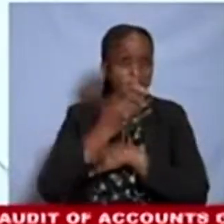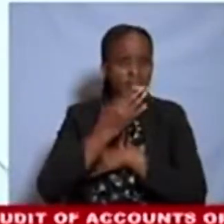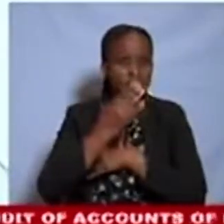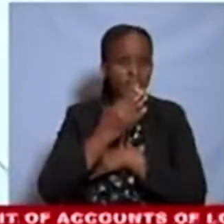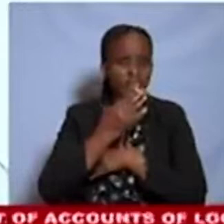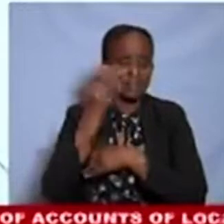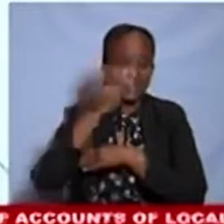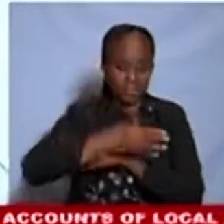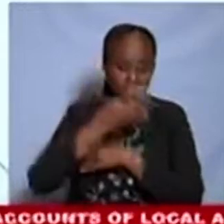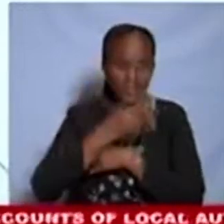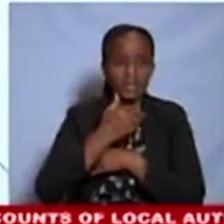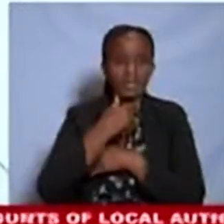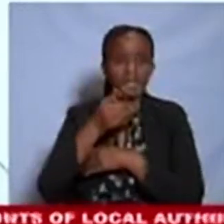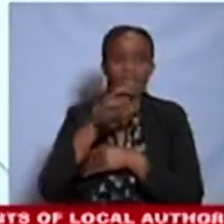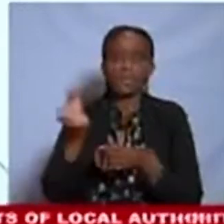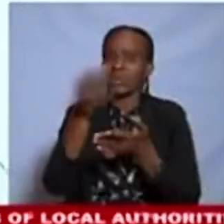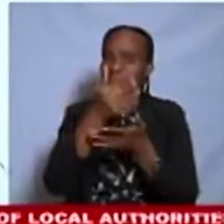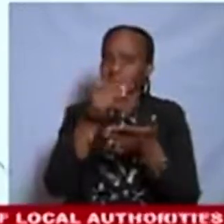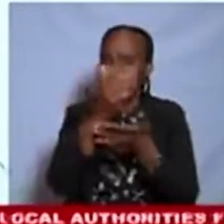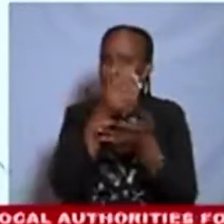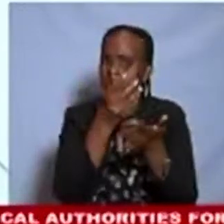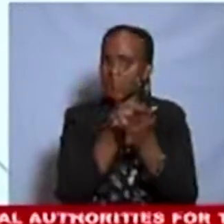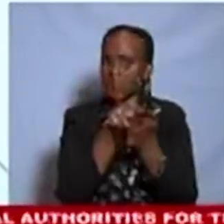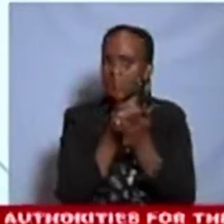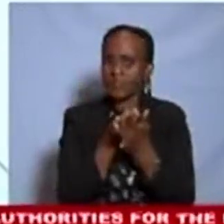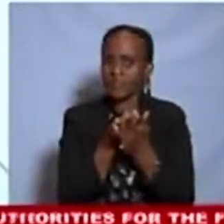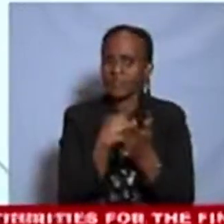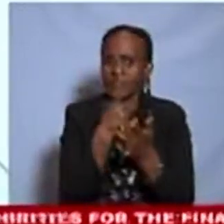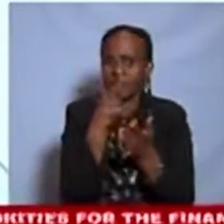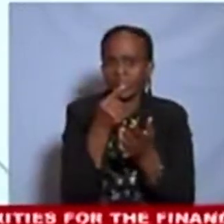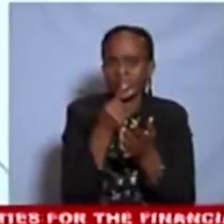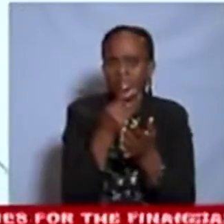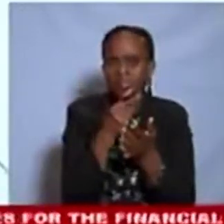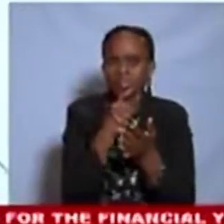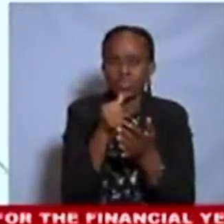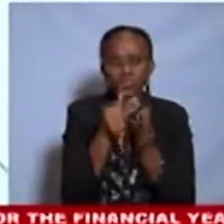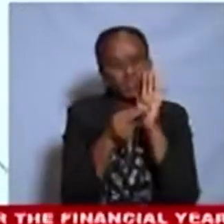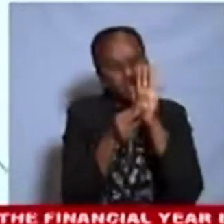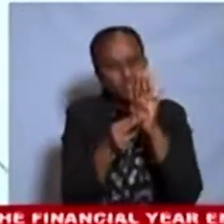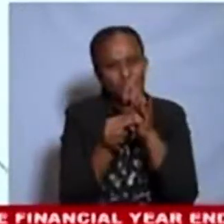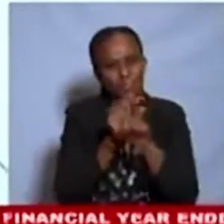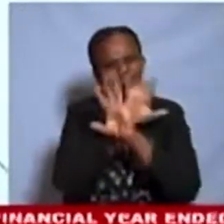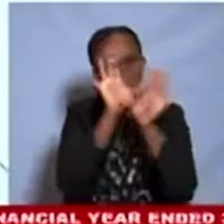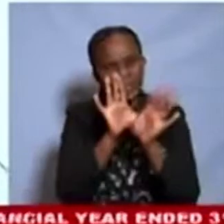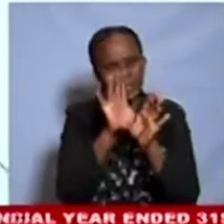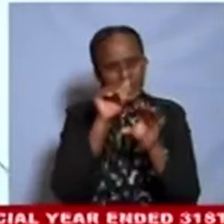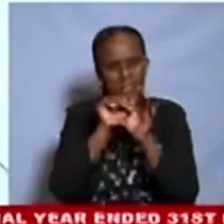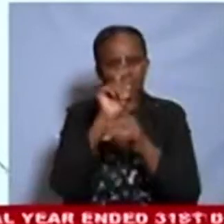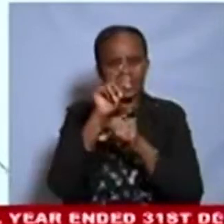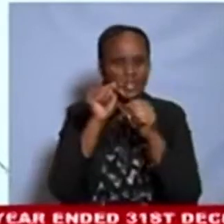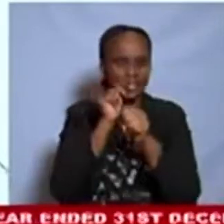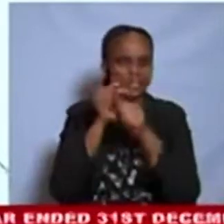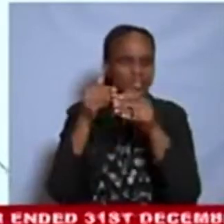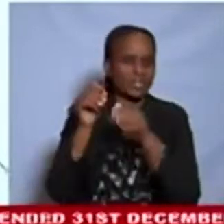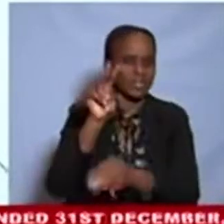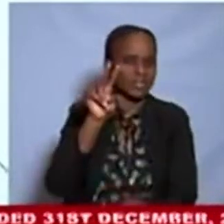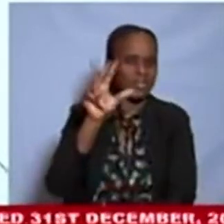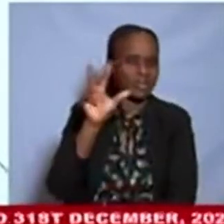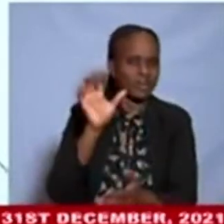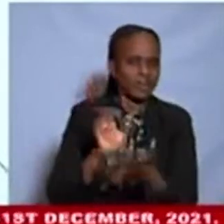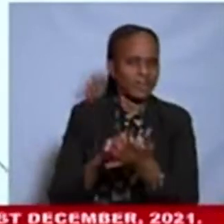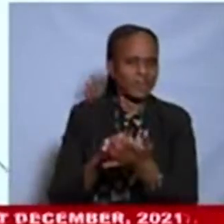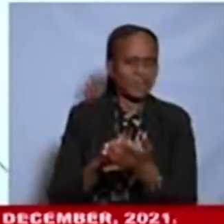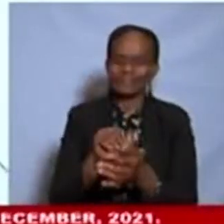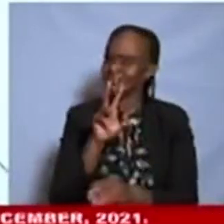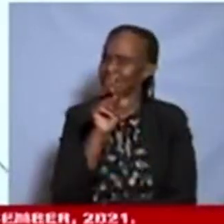what? A checkpoint where you collect money. And that's what I was telling you to say. It's not a correct reflection that Namwala in a year will sell about only 23,000